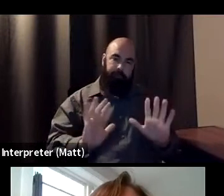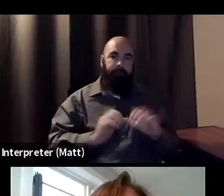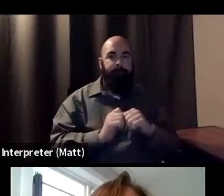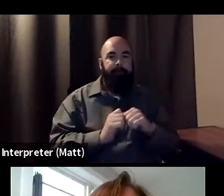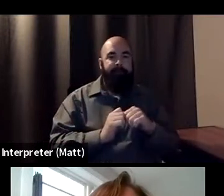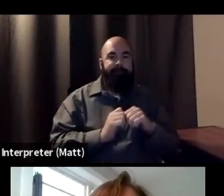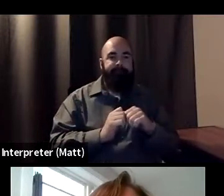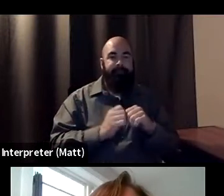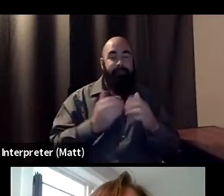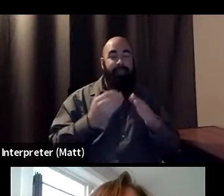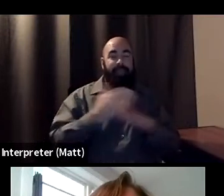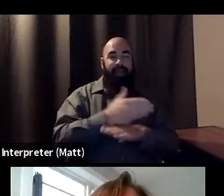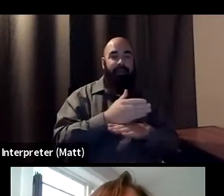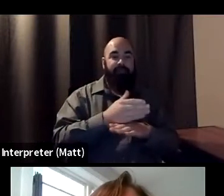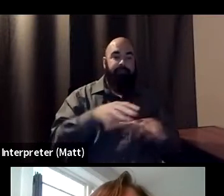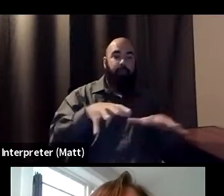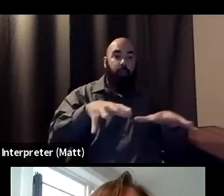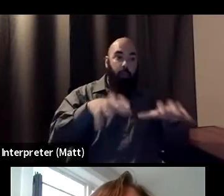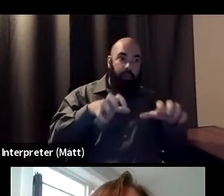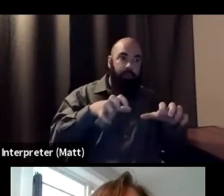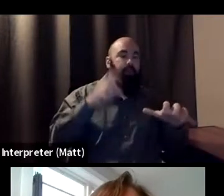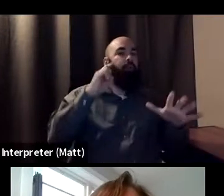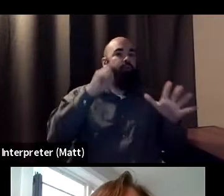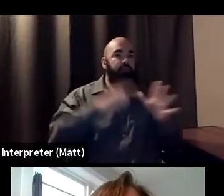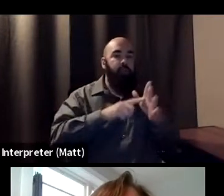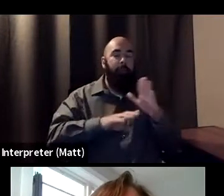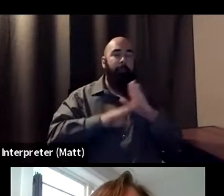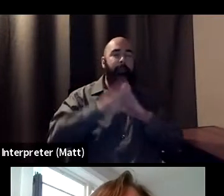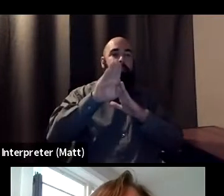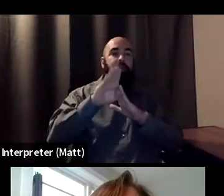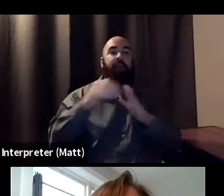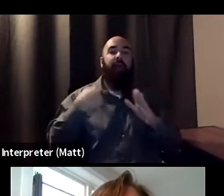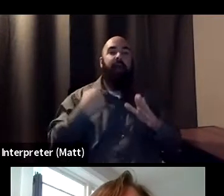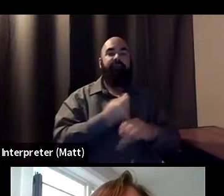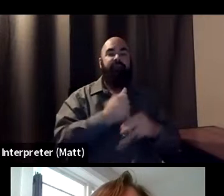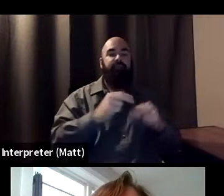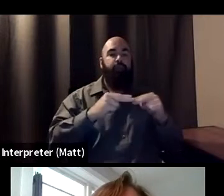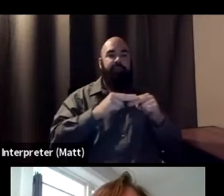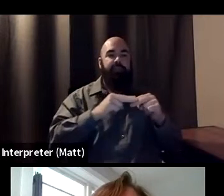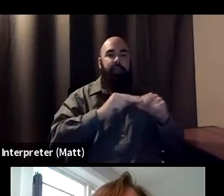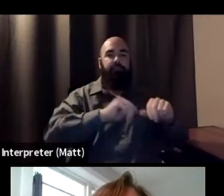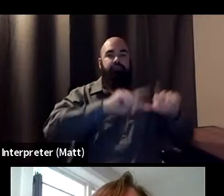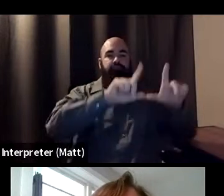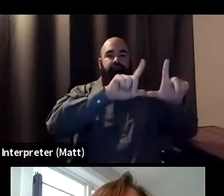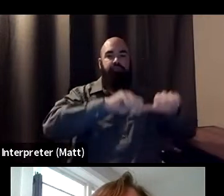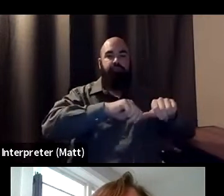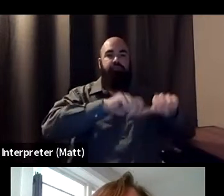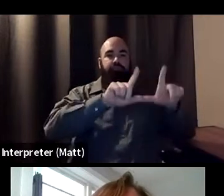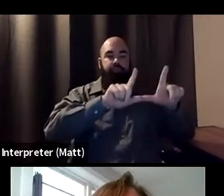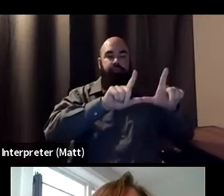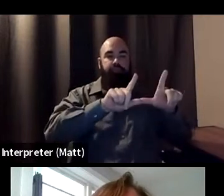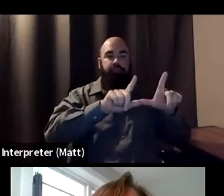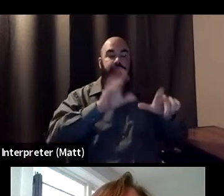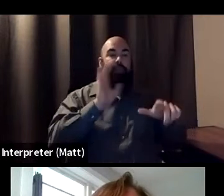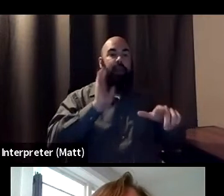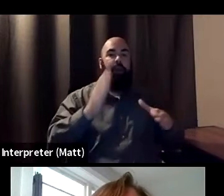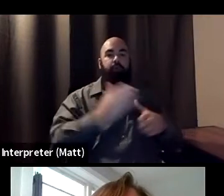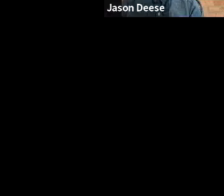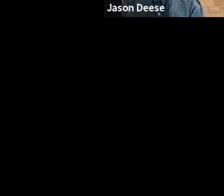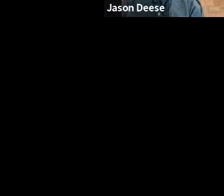that winter surge. So I do have some slides that I would love to share with